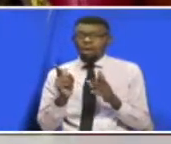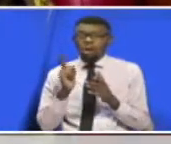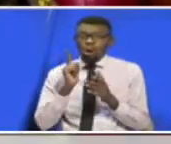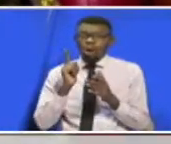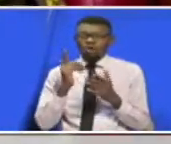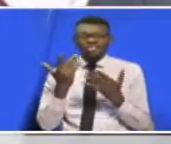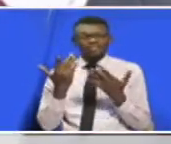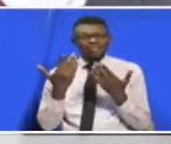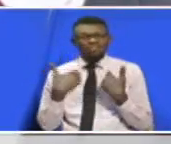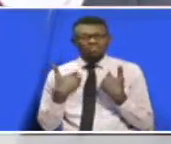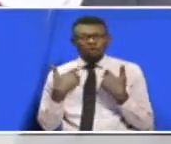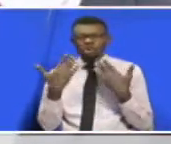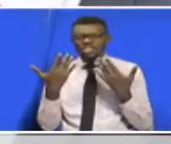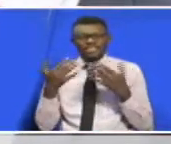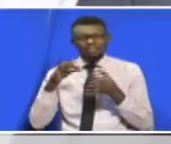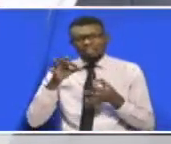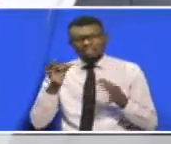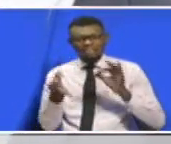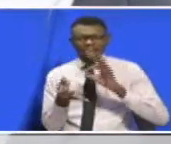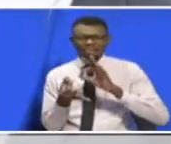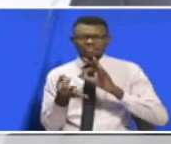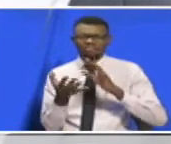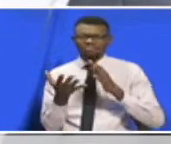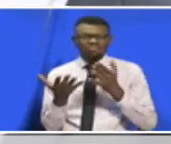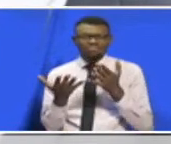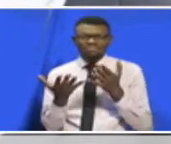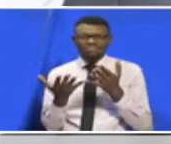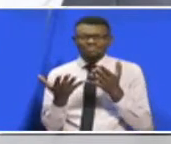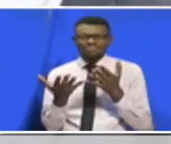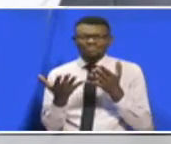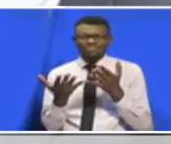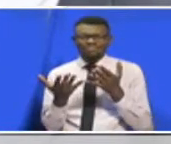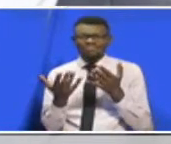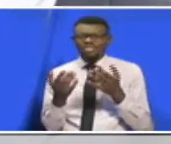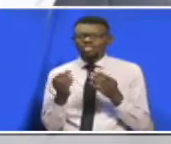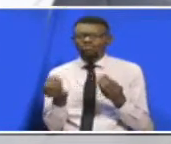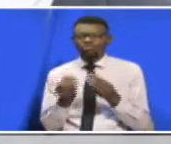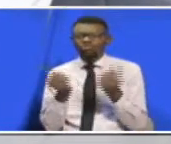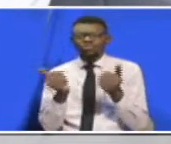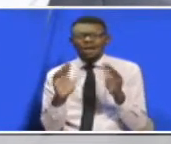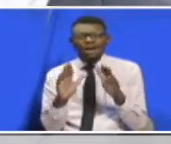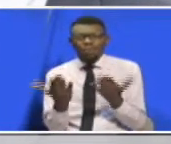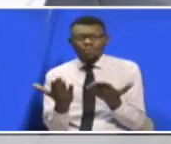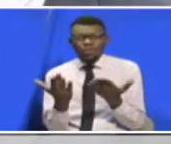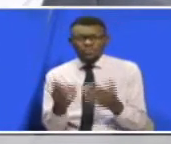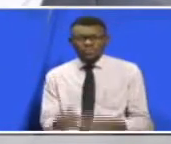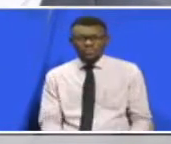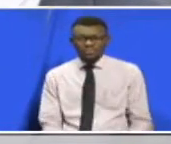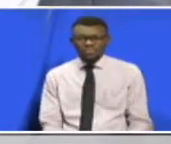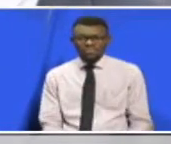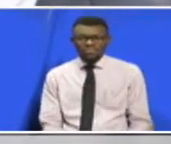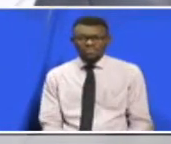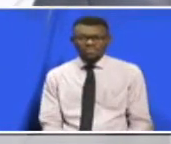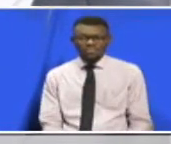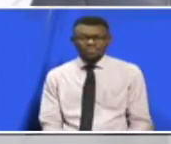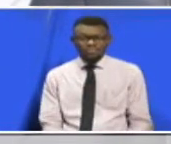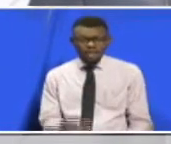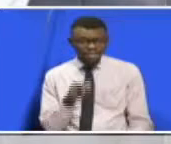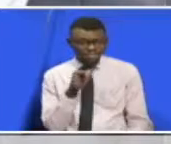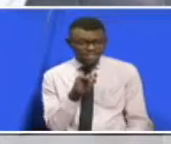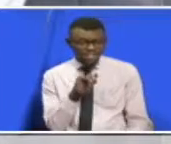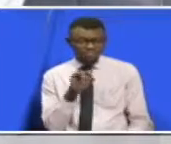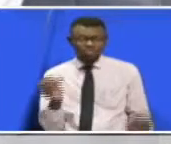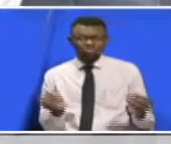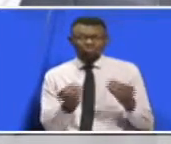accommodate persons because of their perceived position that they hold. But what is the near solution, Willis? What is the solution to this? The solution is